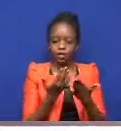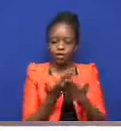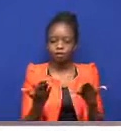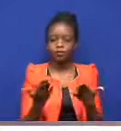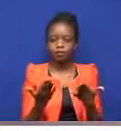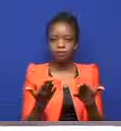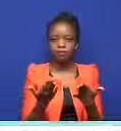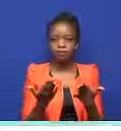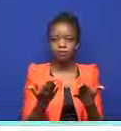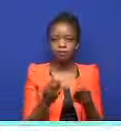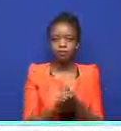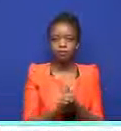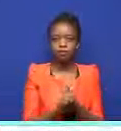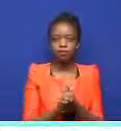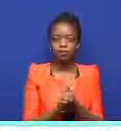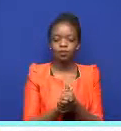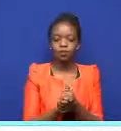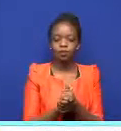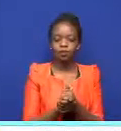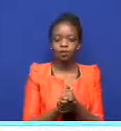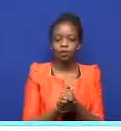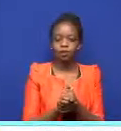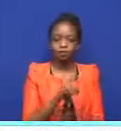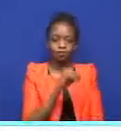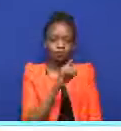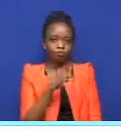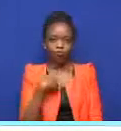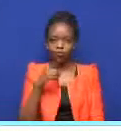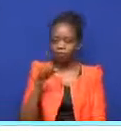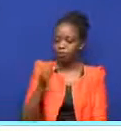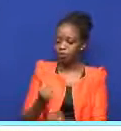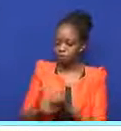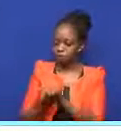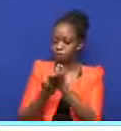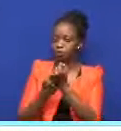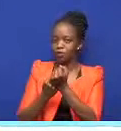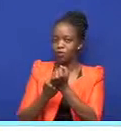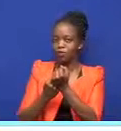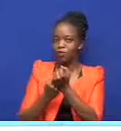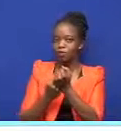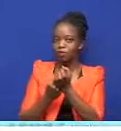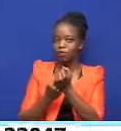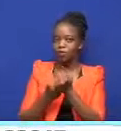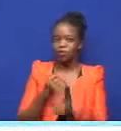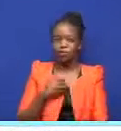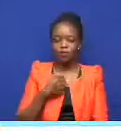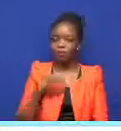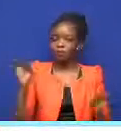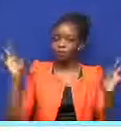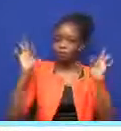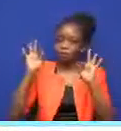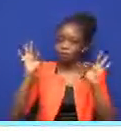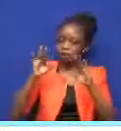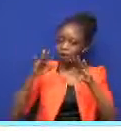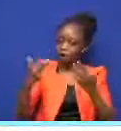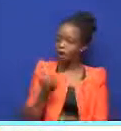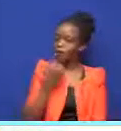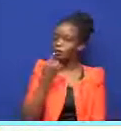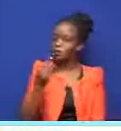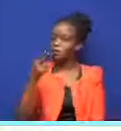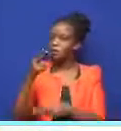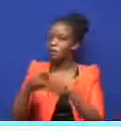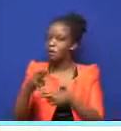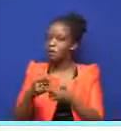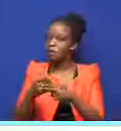Mumbi, Mudoka, Amran has caught Mudoka's eye. I am even surprised how he's even saying the name